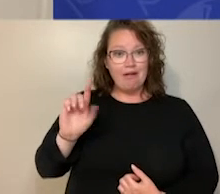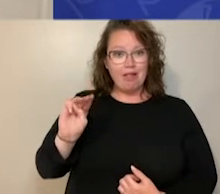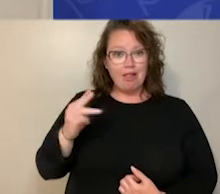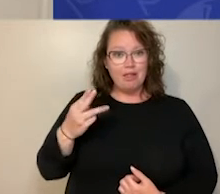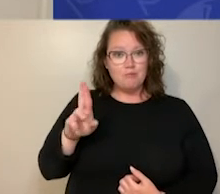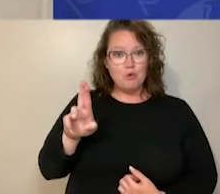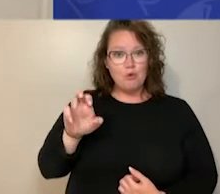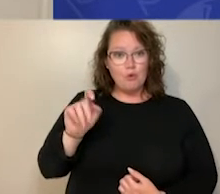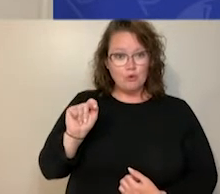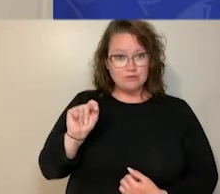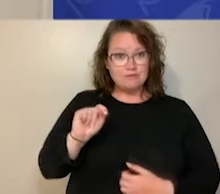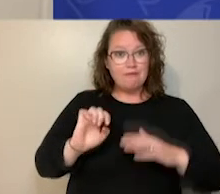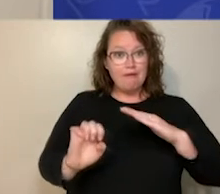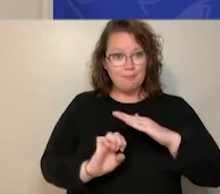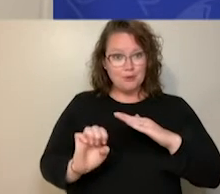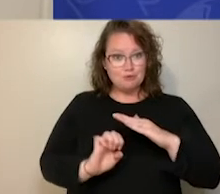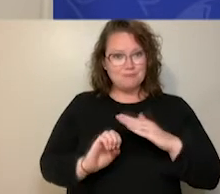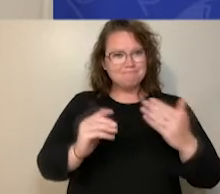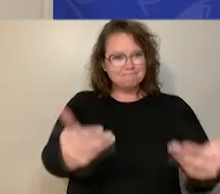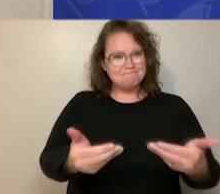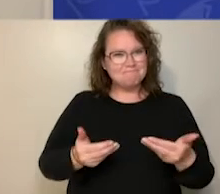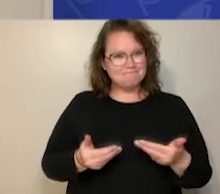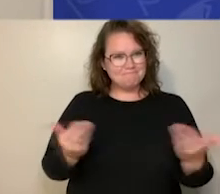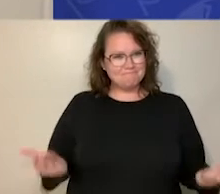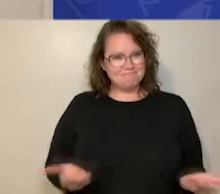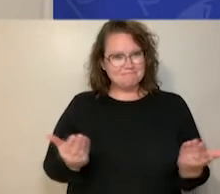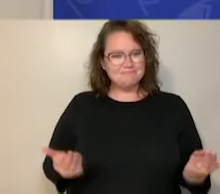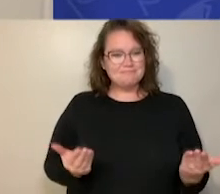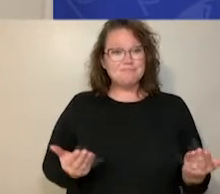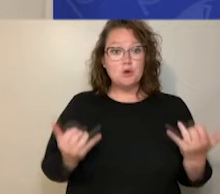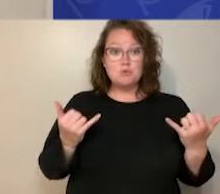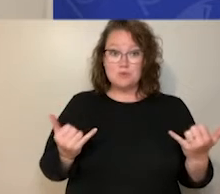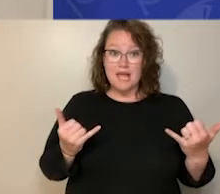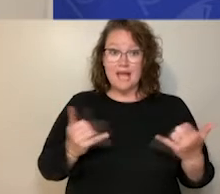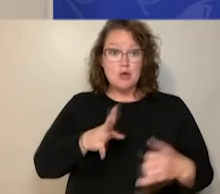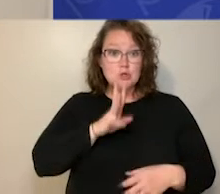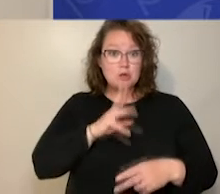Counselor's Corner. Today I want to talk to you about stress.